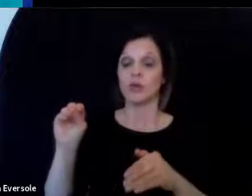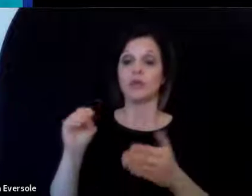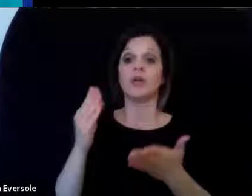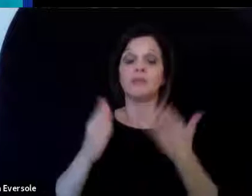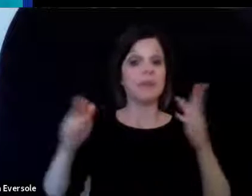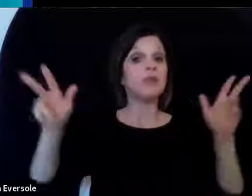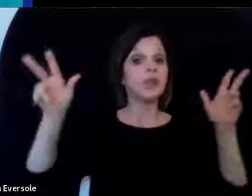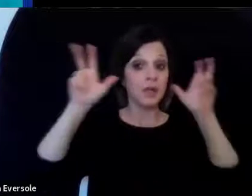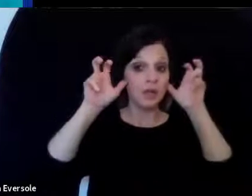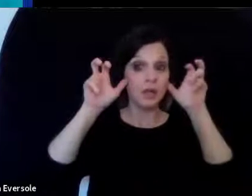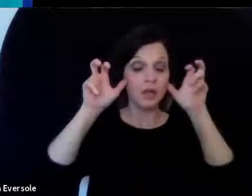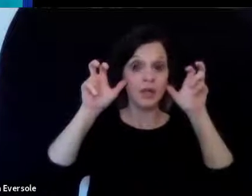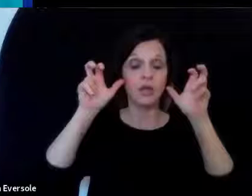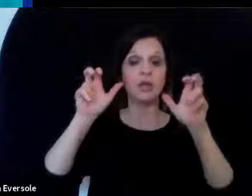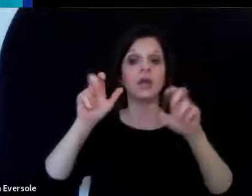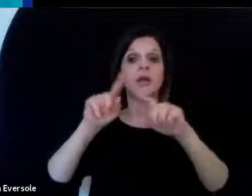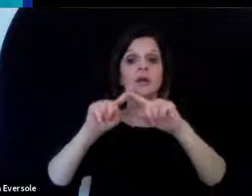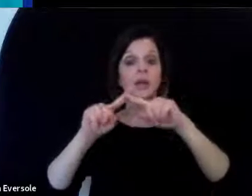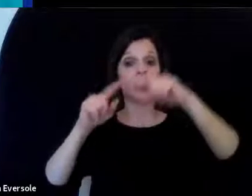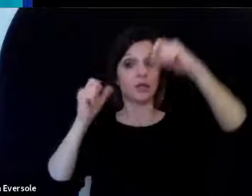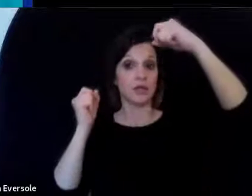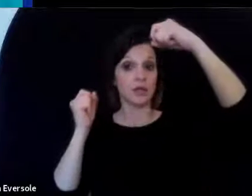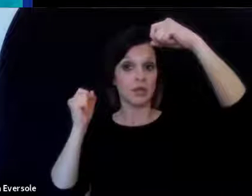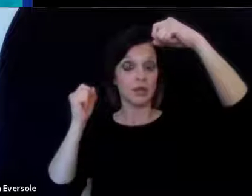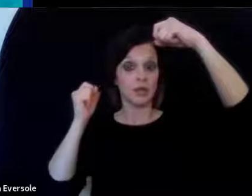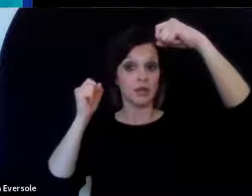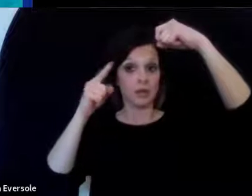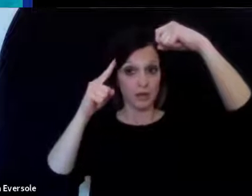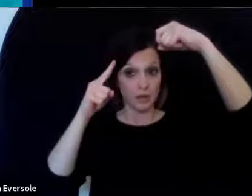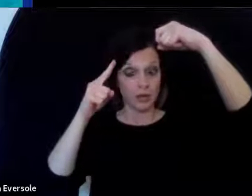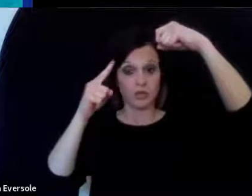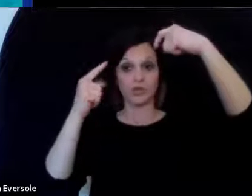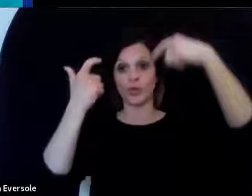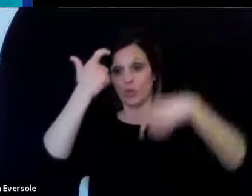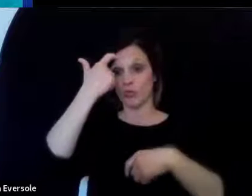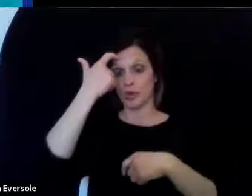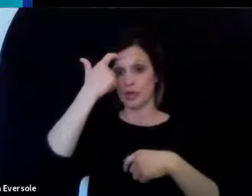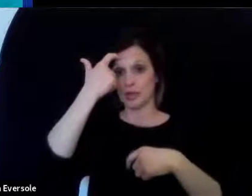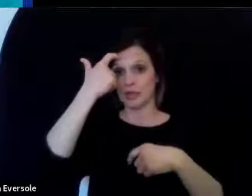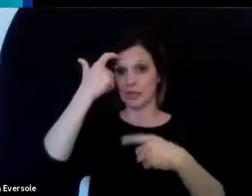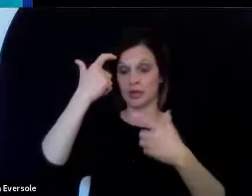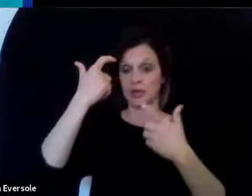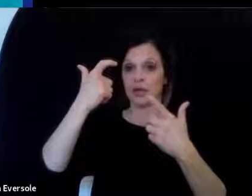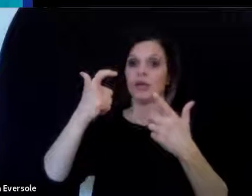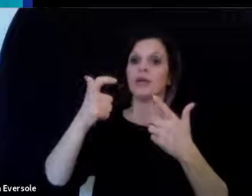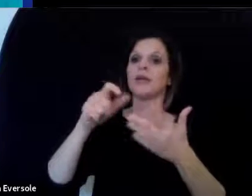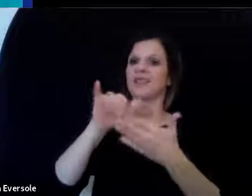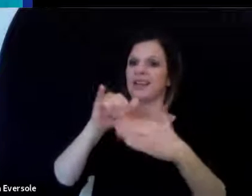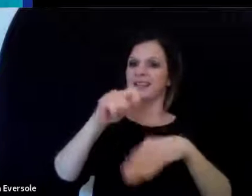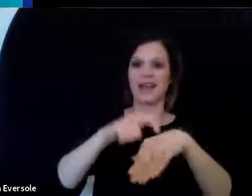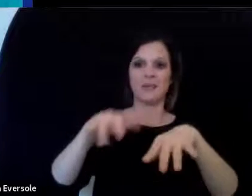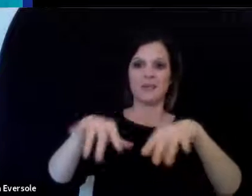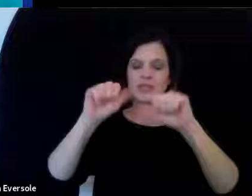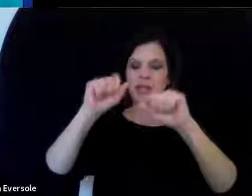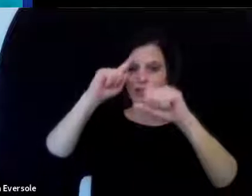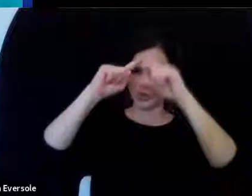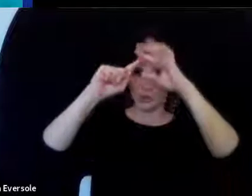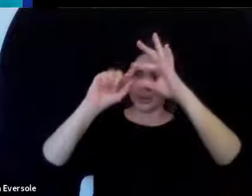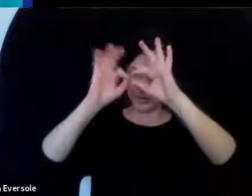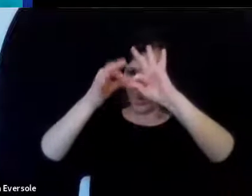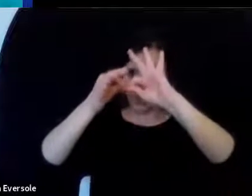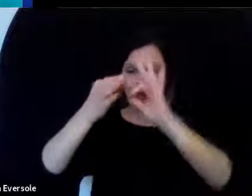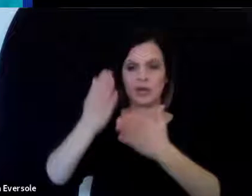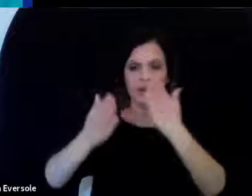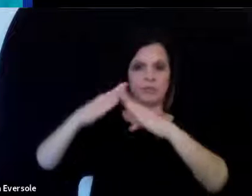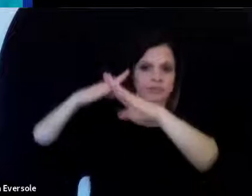and then the brain makes sense of it to allow you to know how to respond to it, there may be barriers